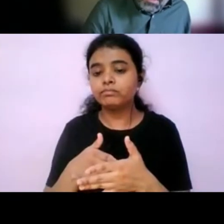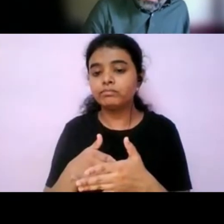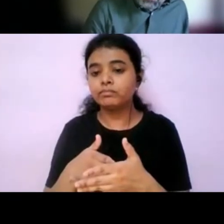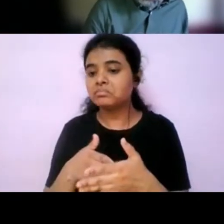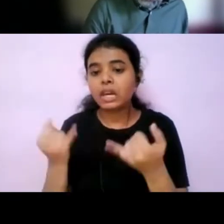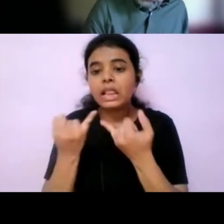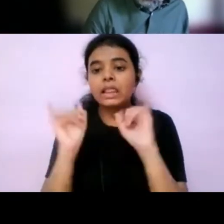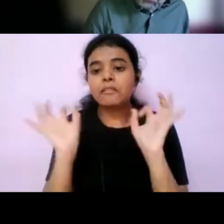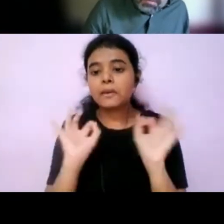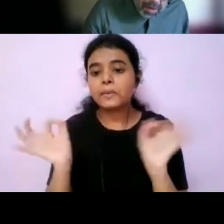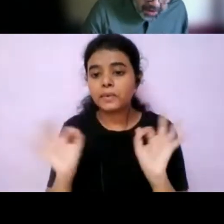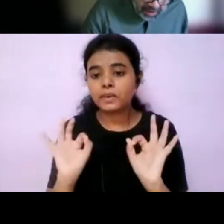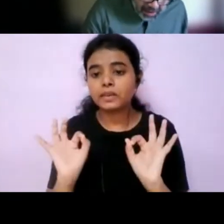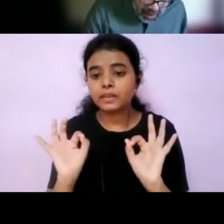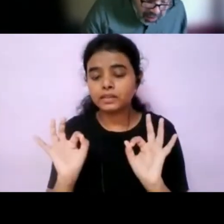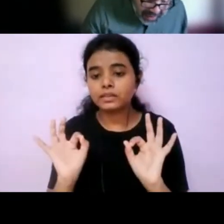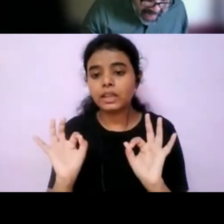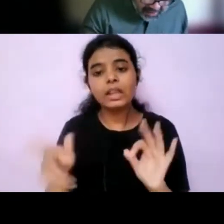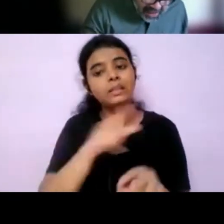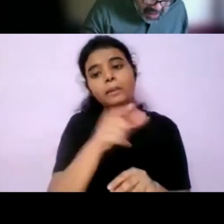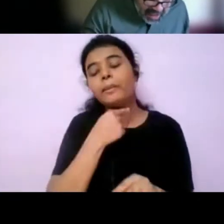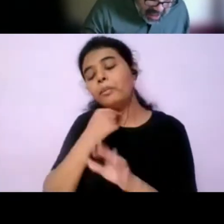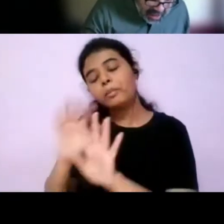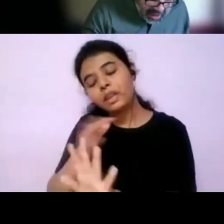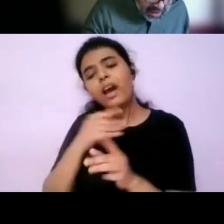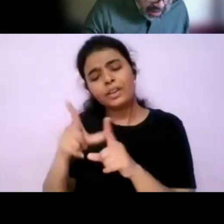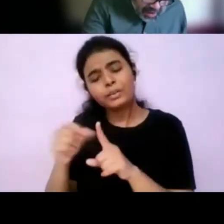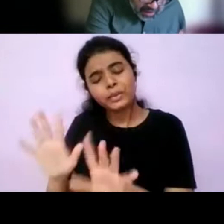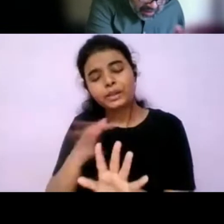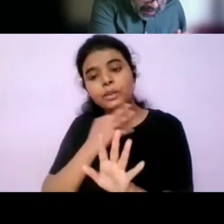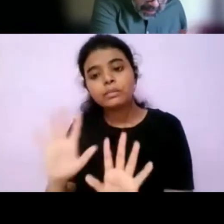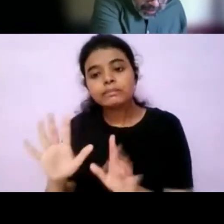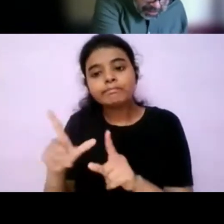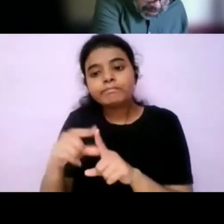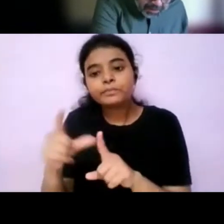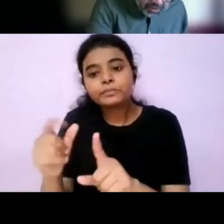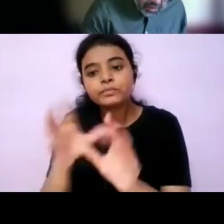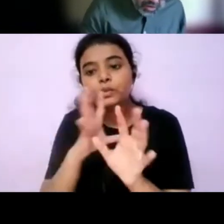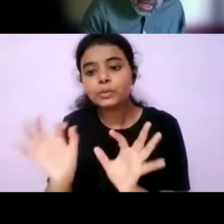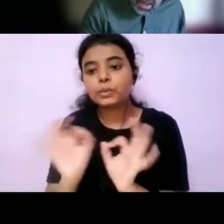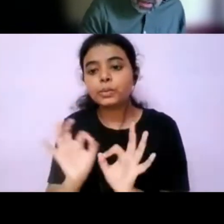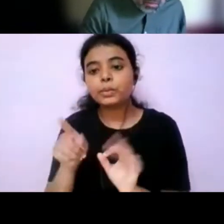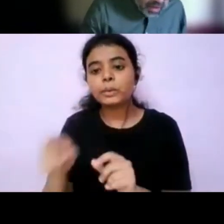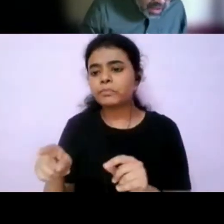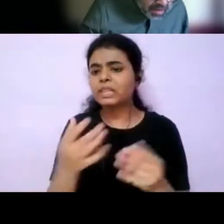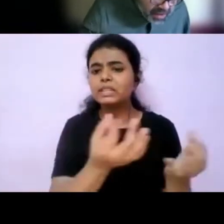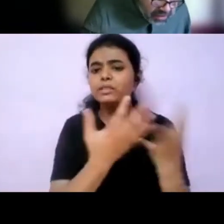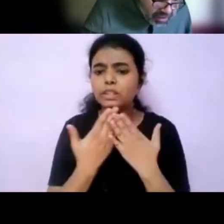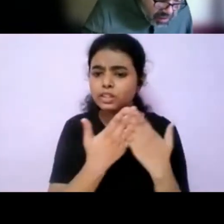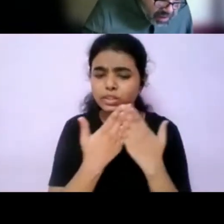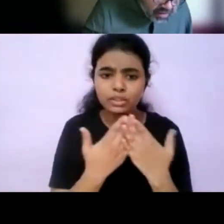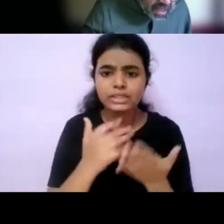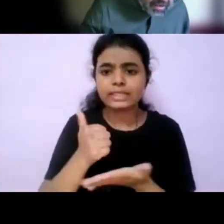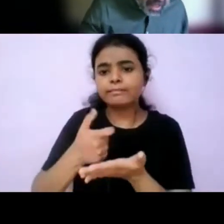liberation that disabled people were promised. They were looking at the things like special schools, care homes,